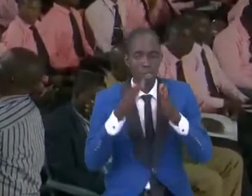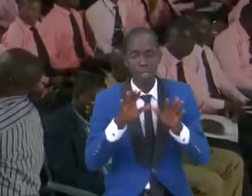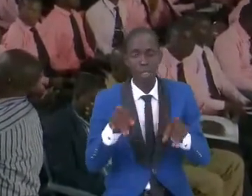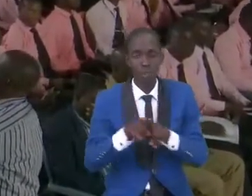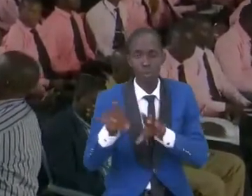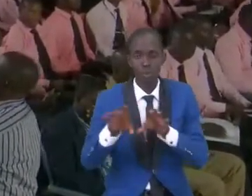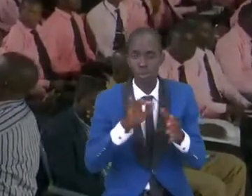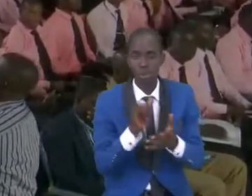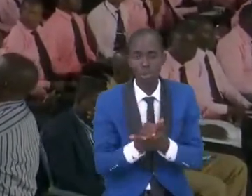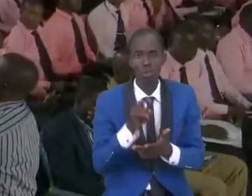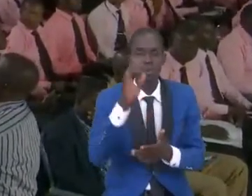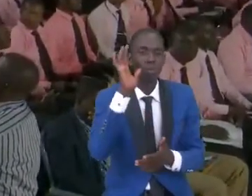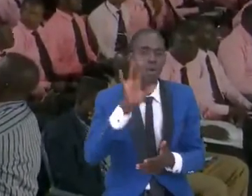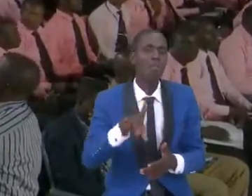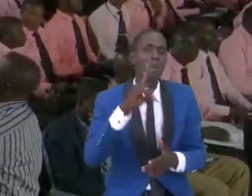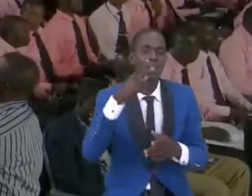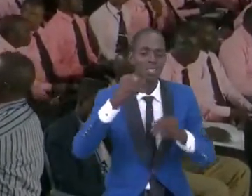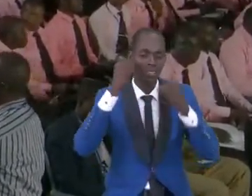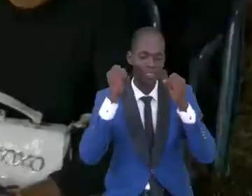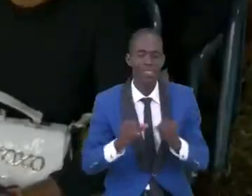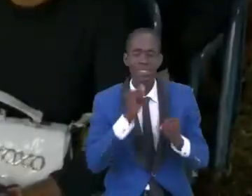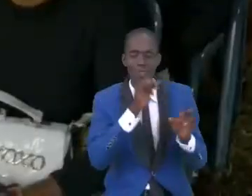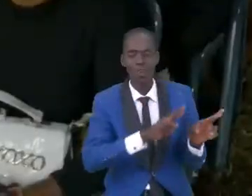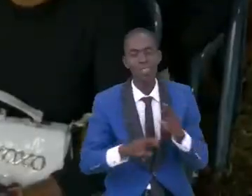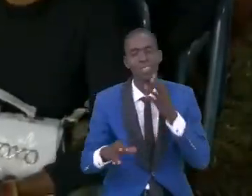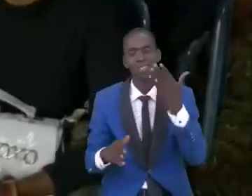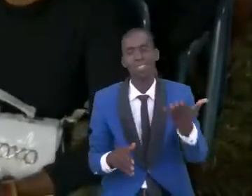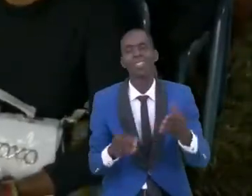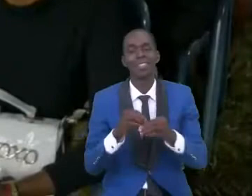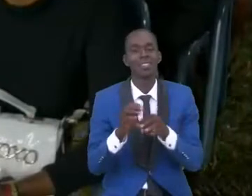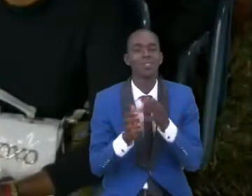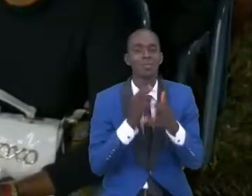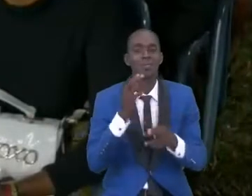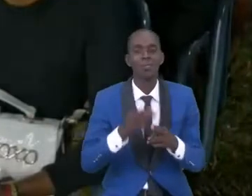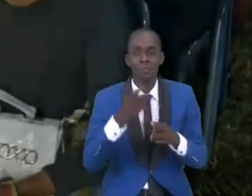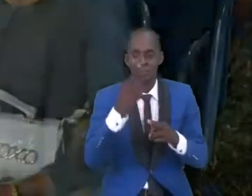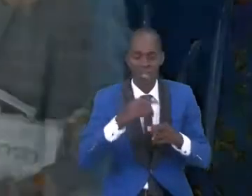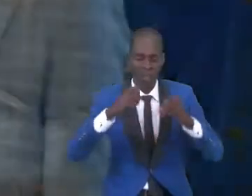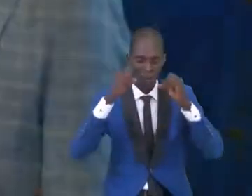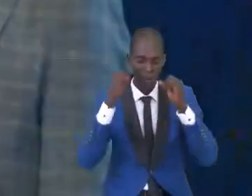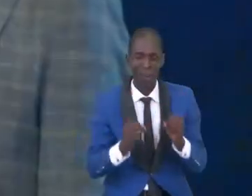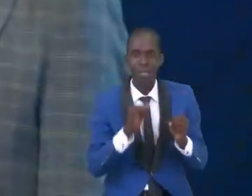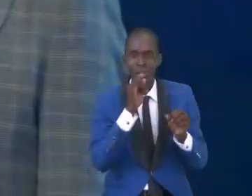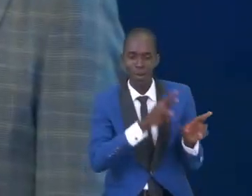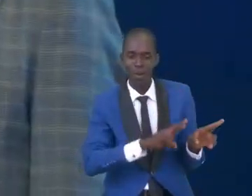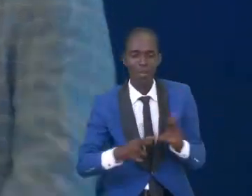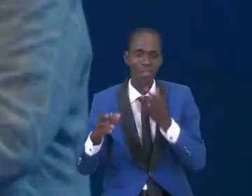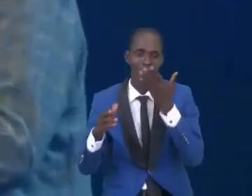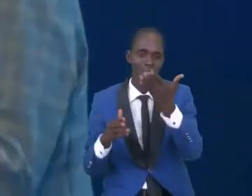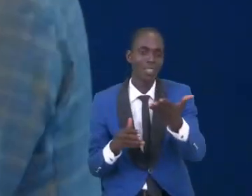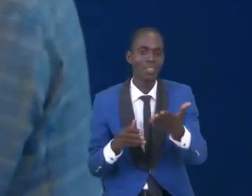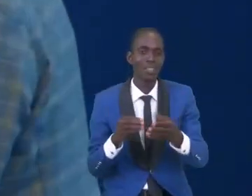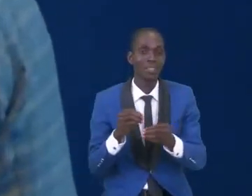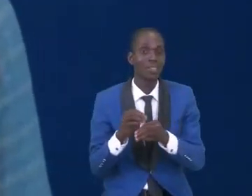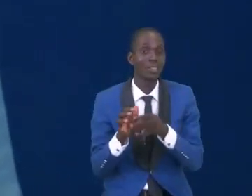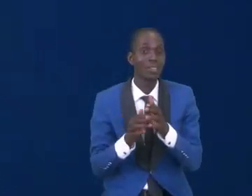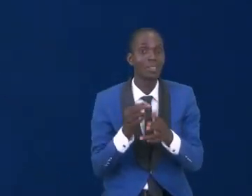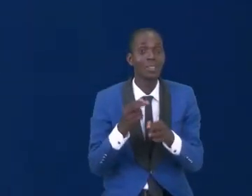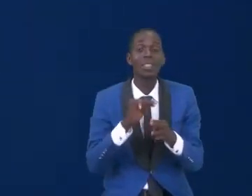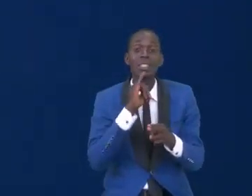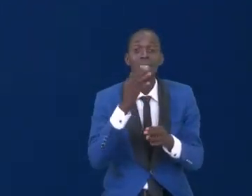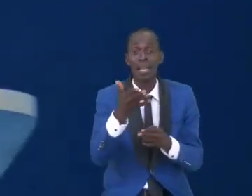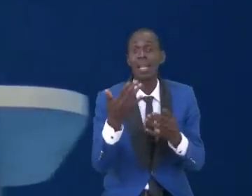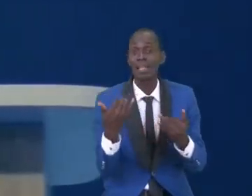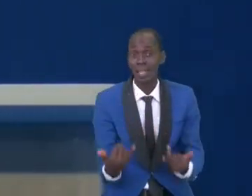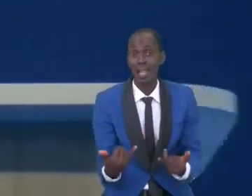the strength is there already. Amen. The power is there already. Amen. You know, a person who